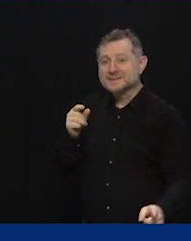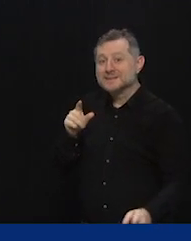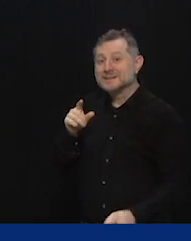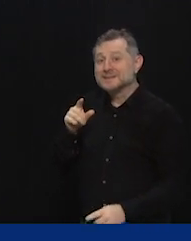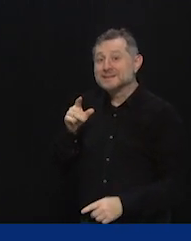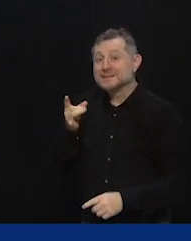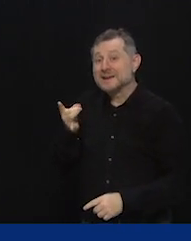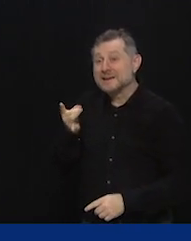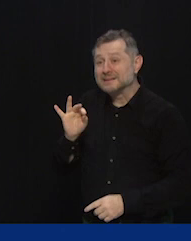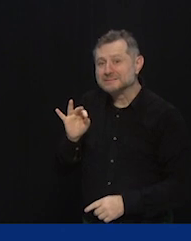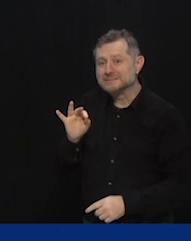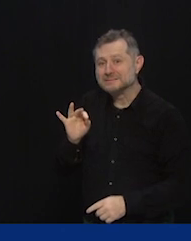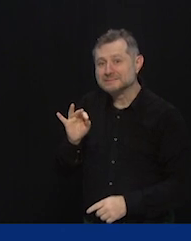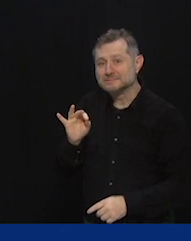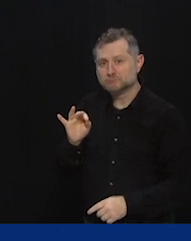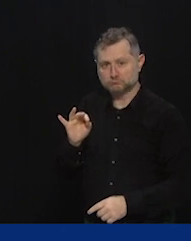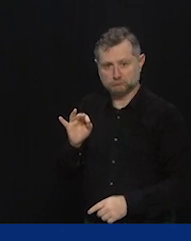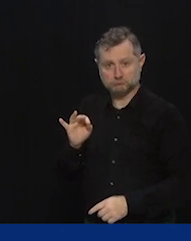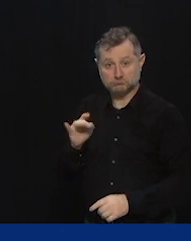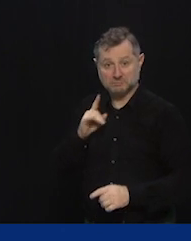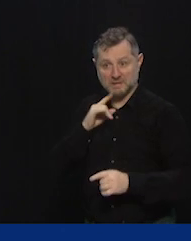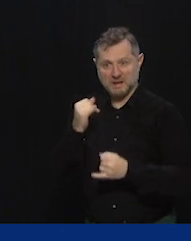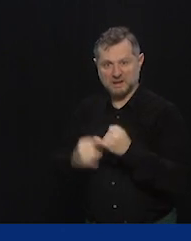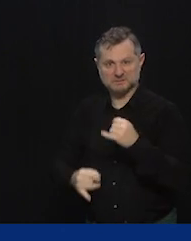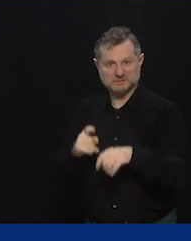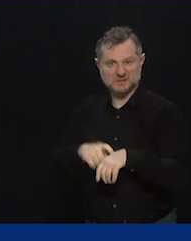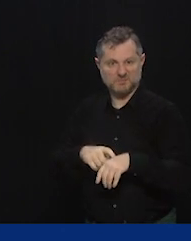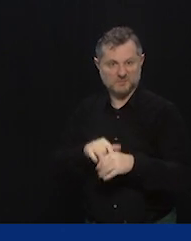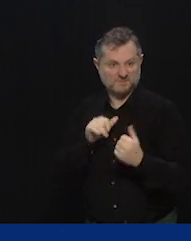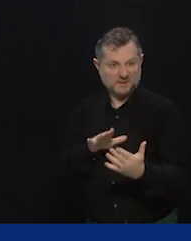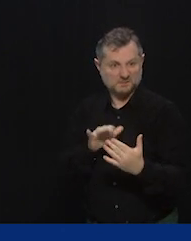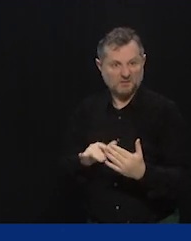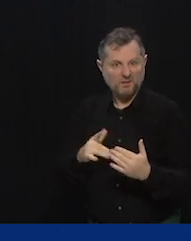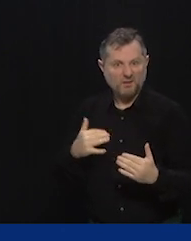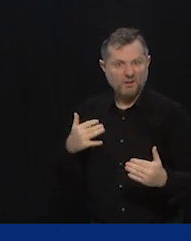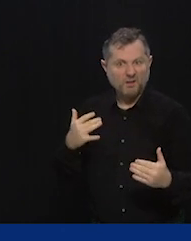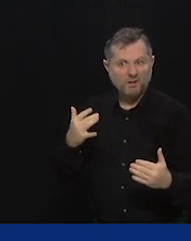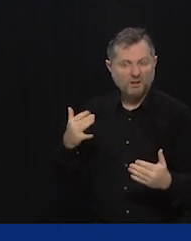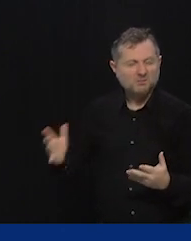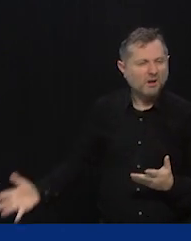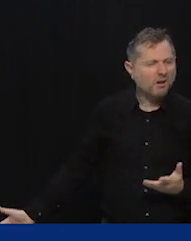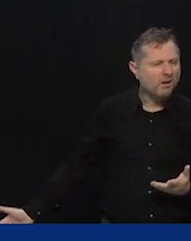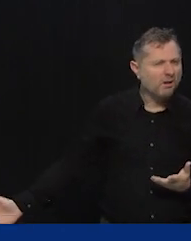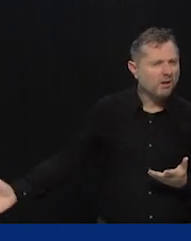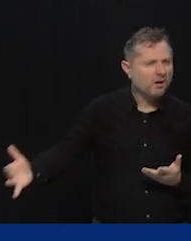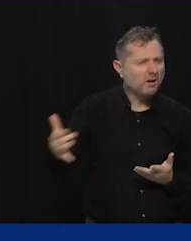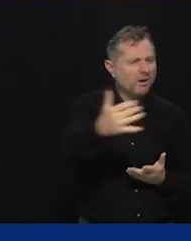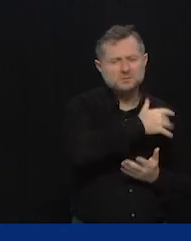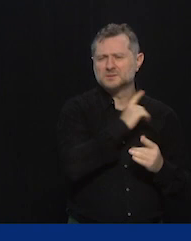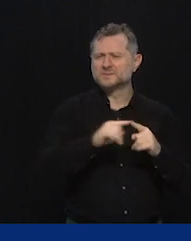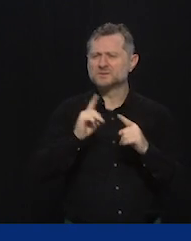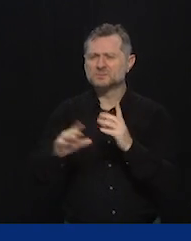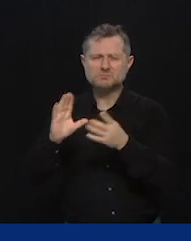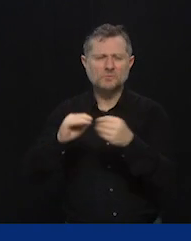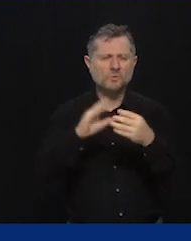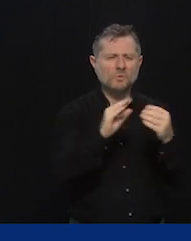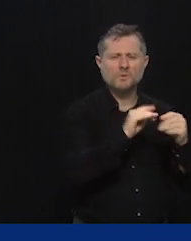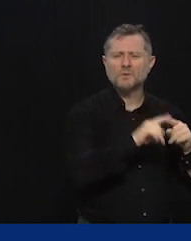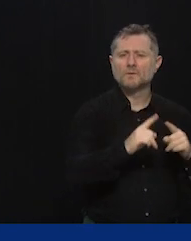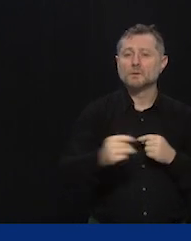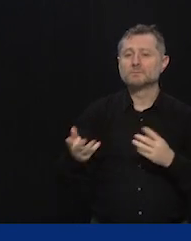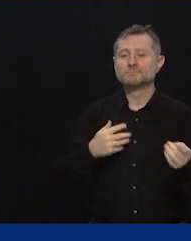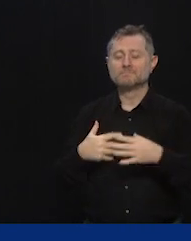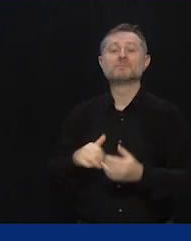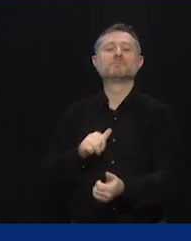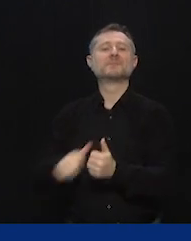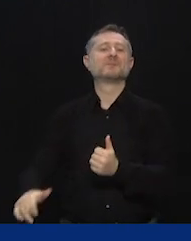throughout the state, using just these stories to really gain momentum and have this bill passed. And it was a positive step for our state. It